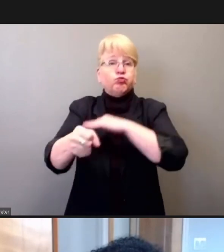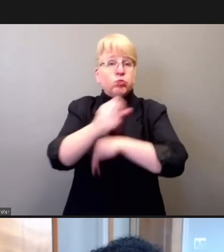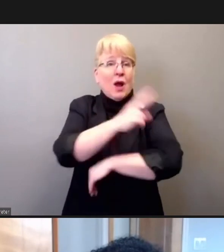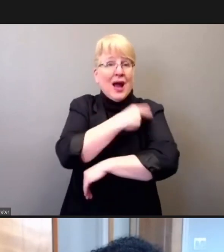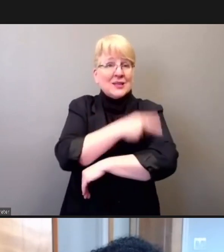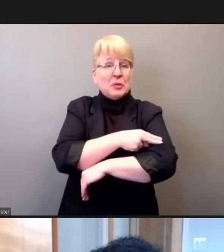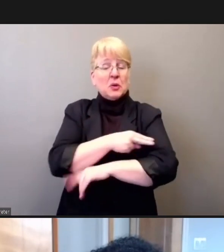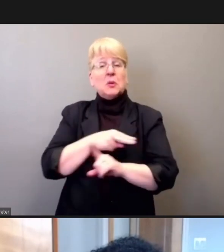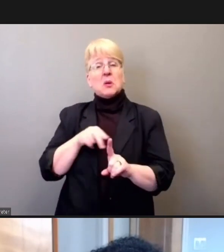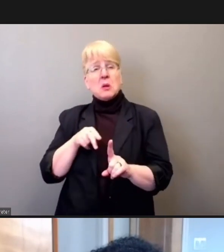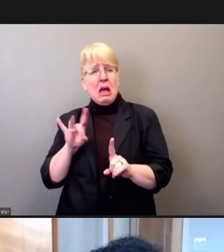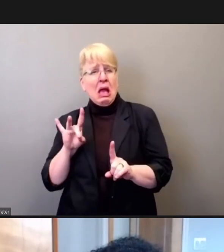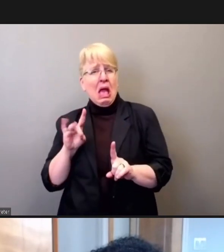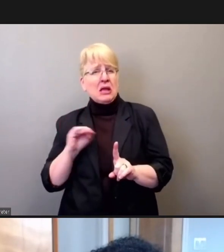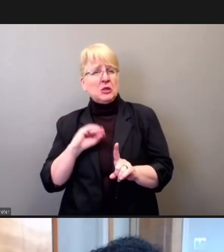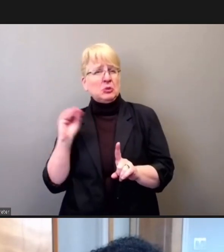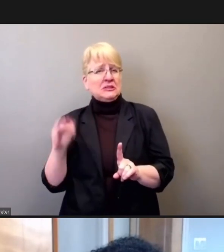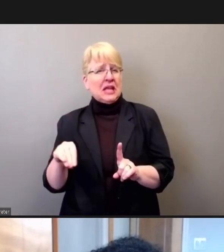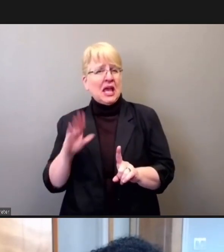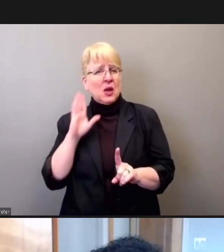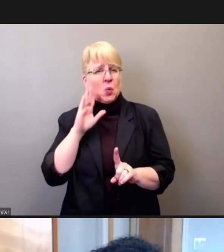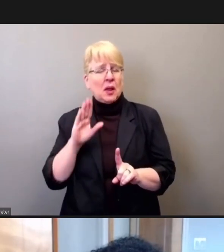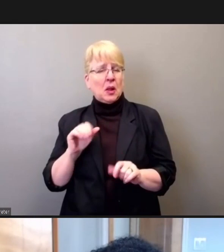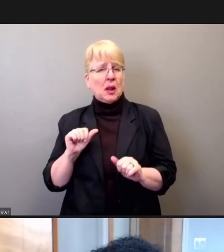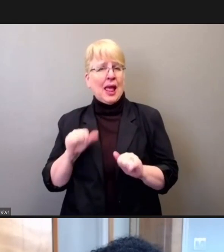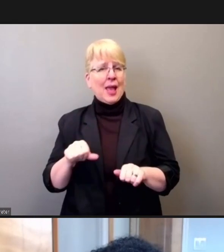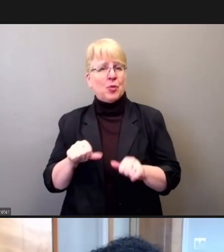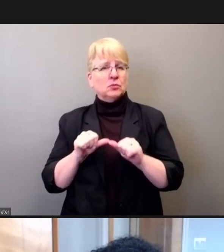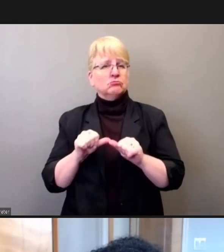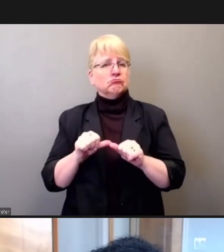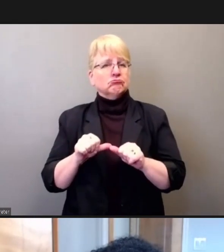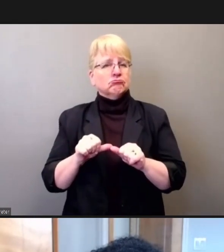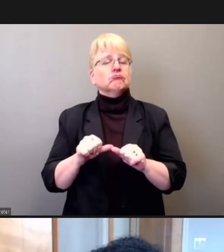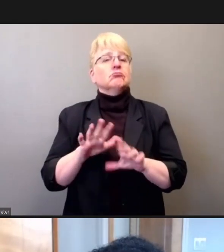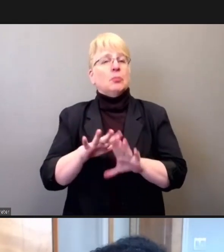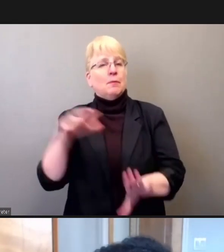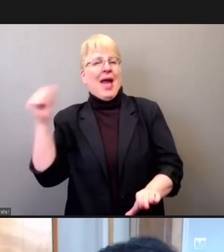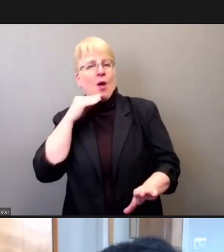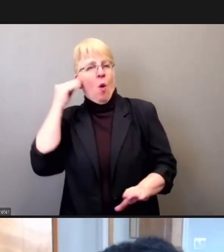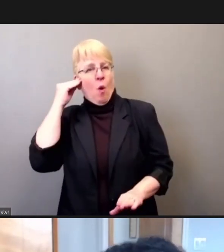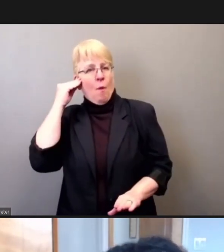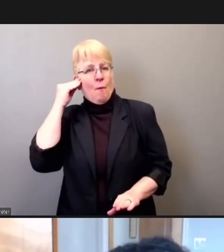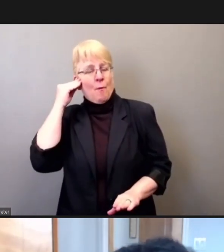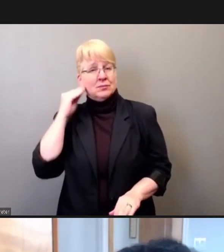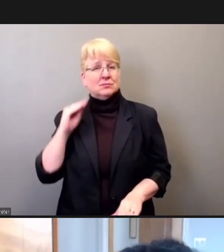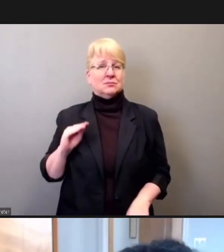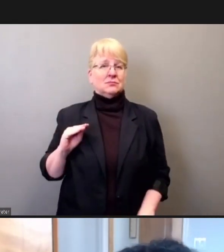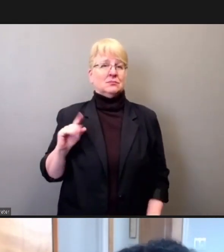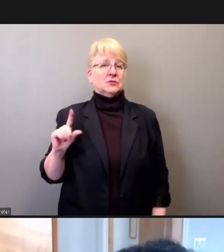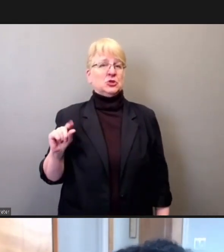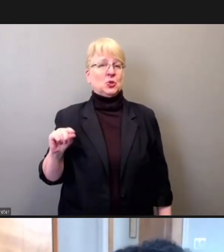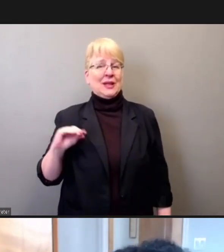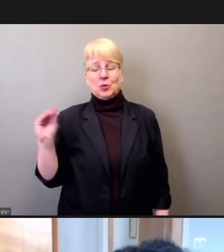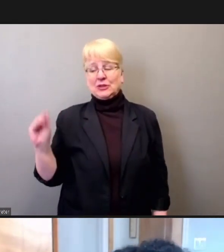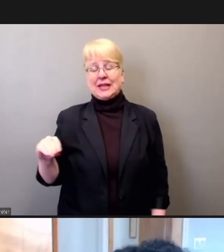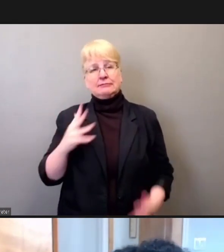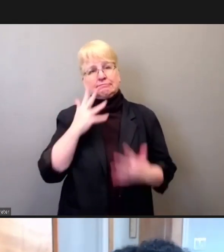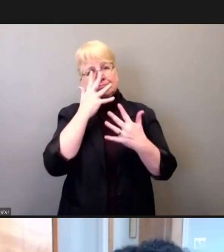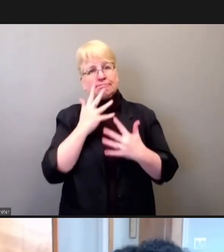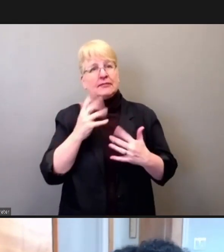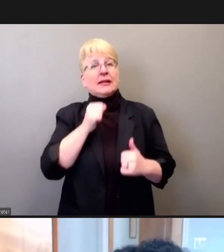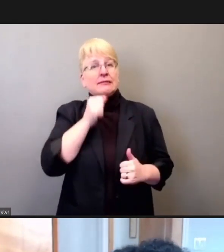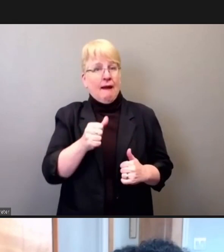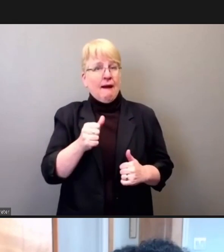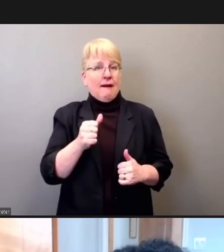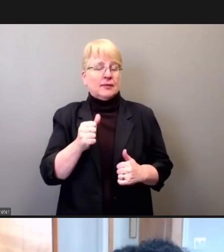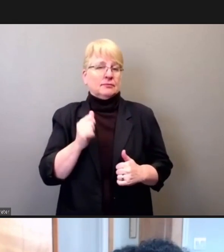of people survive that hospitalization, go home. 20% do not, unfortunately. And typically